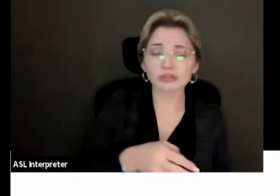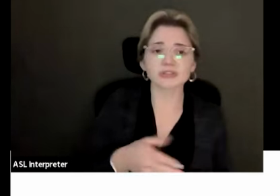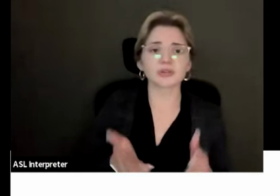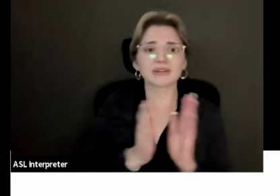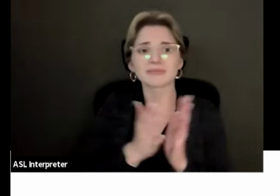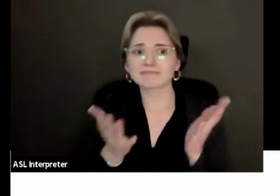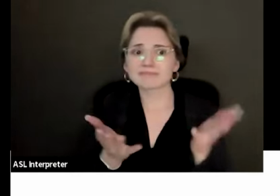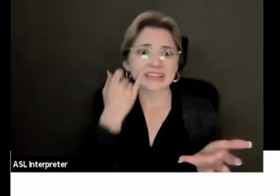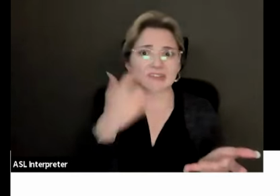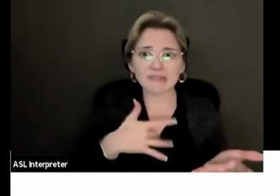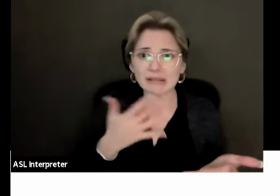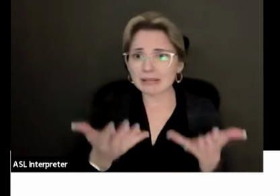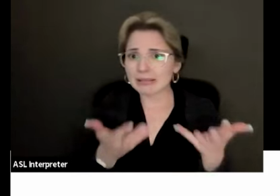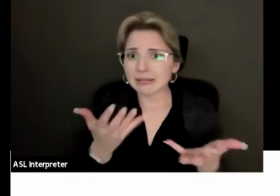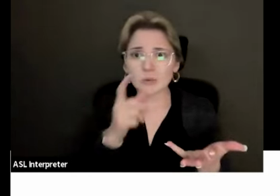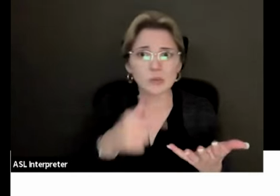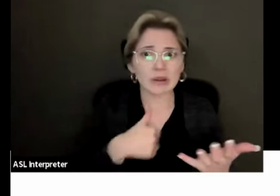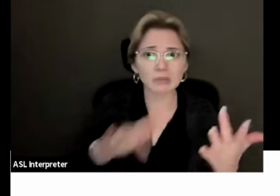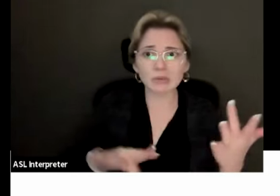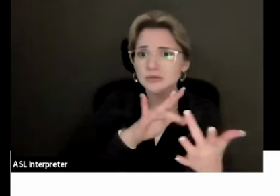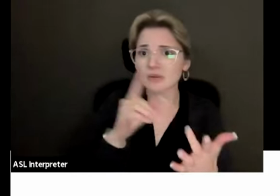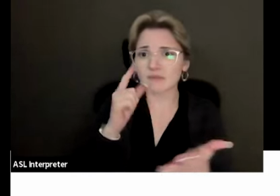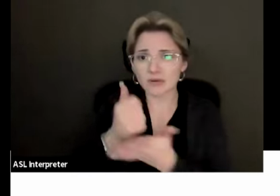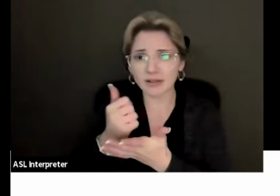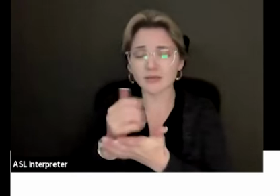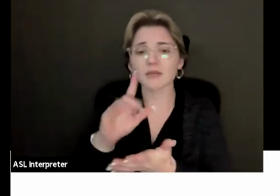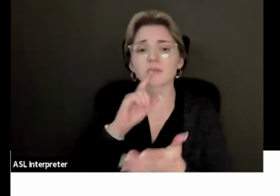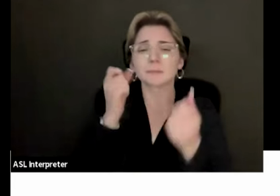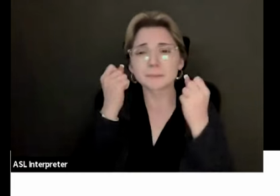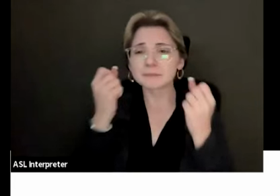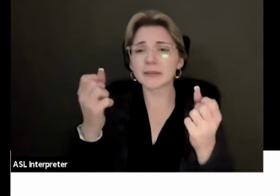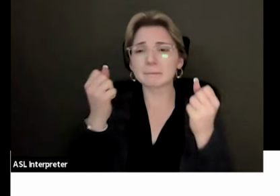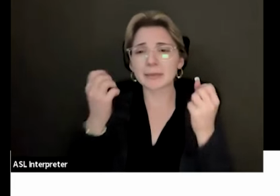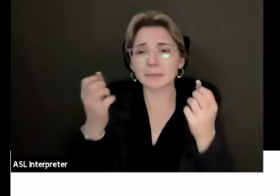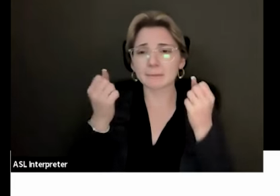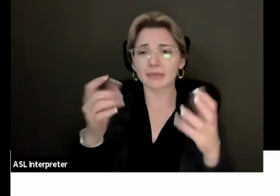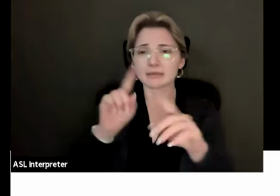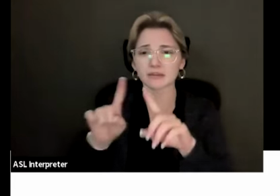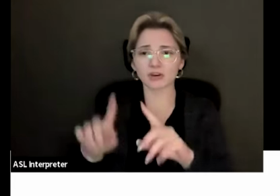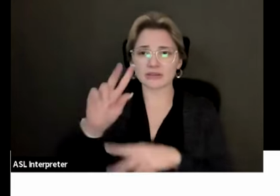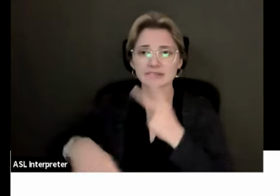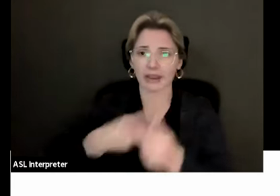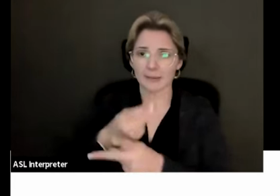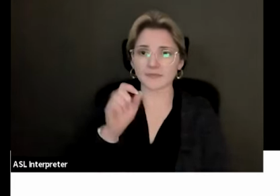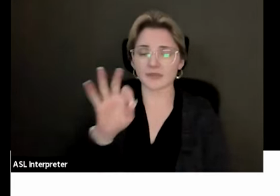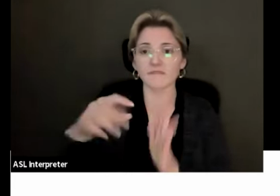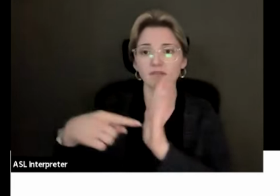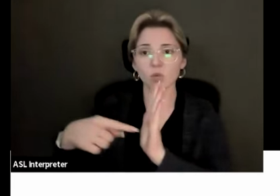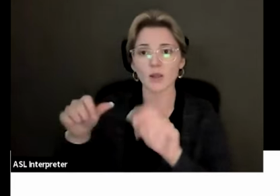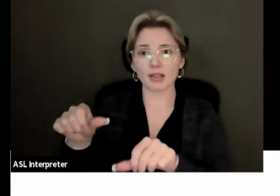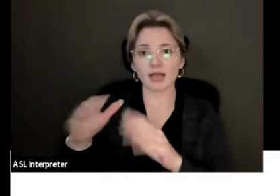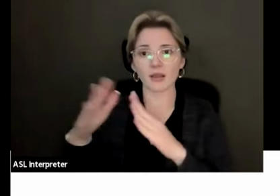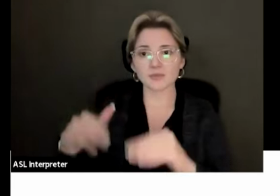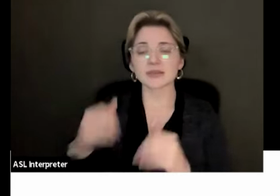What is the program? Because there are many, many, many different types of affordable housing.